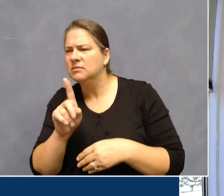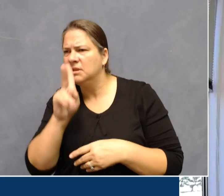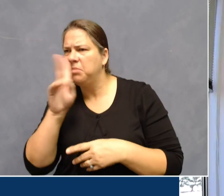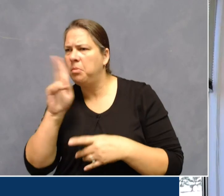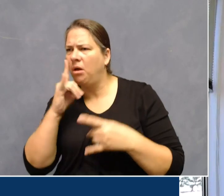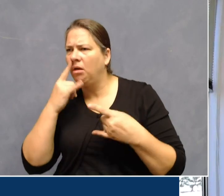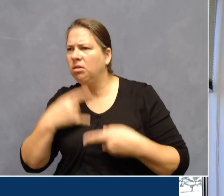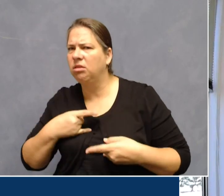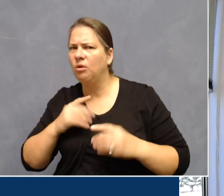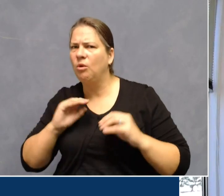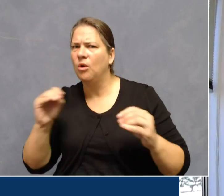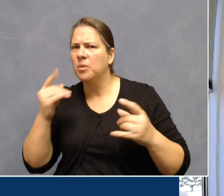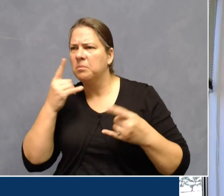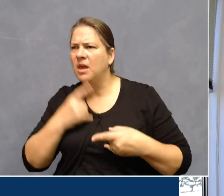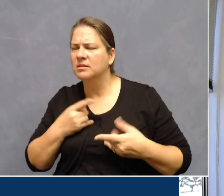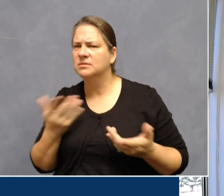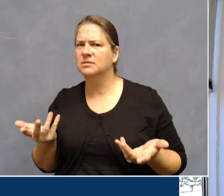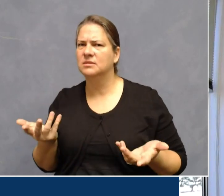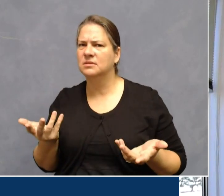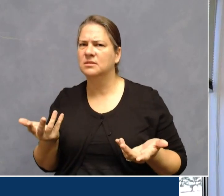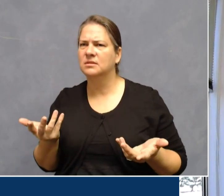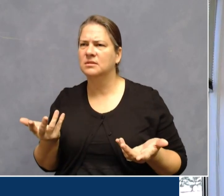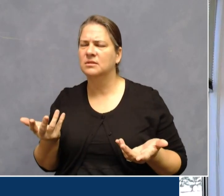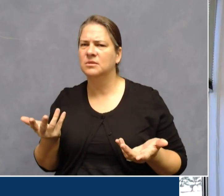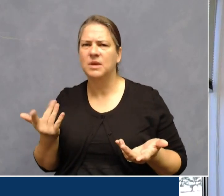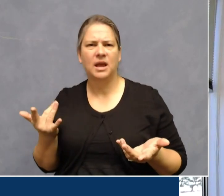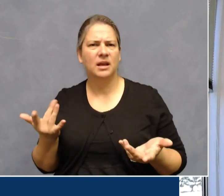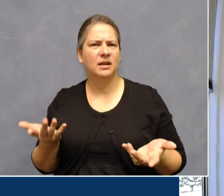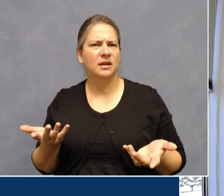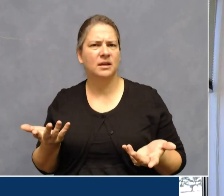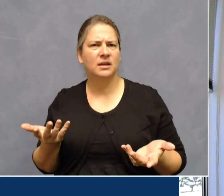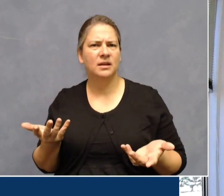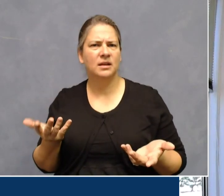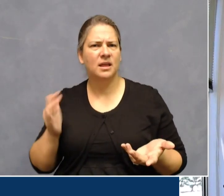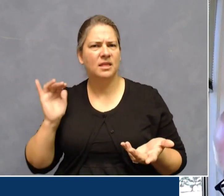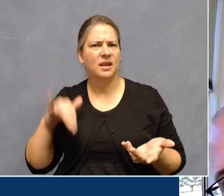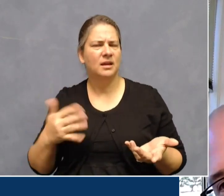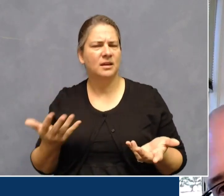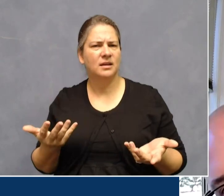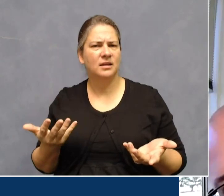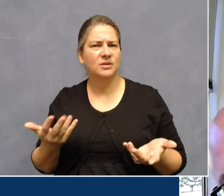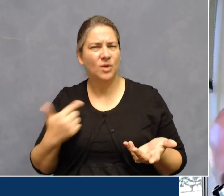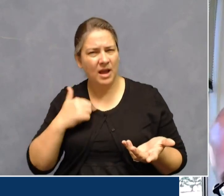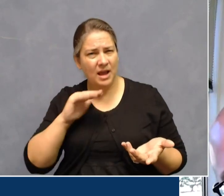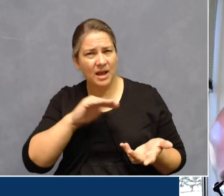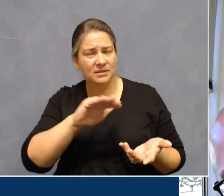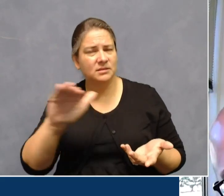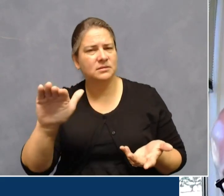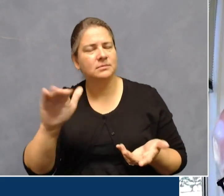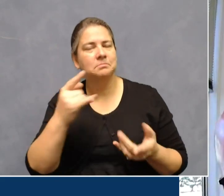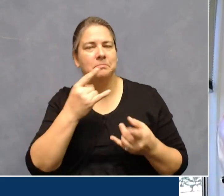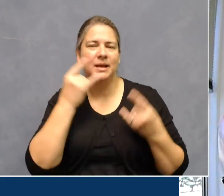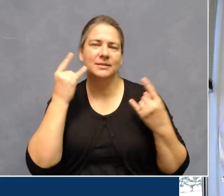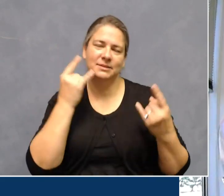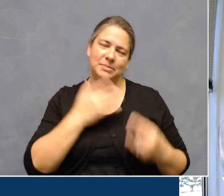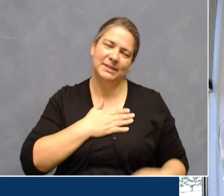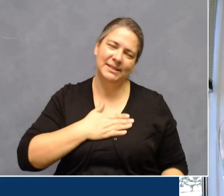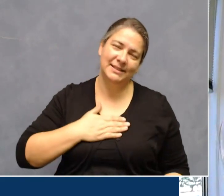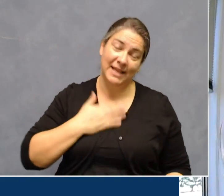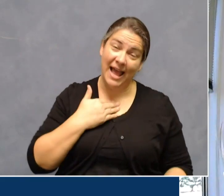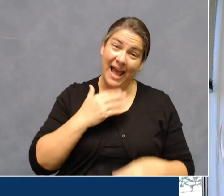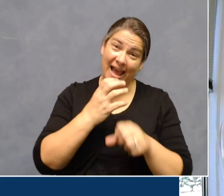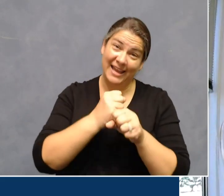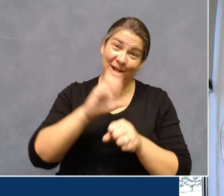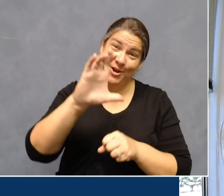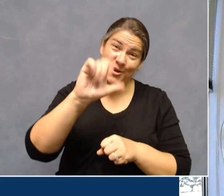fellow Kentuckians, I'd ask you to please wear masks. I also get cards, and those are very nice too, as